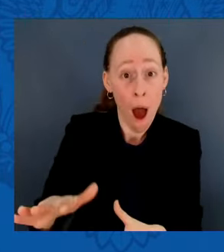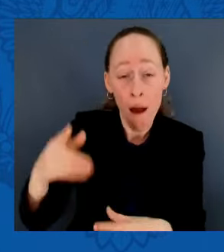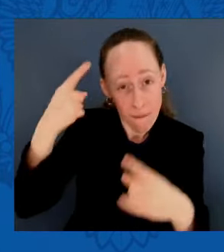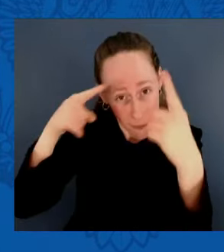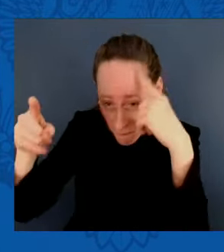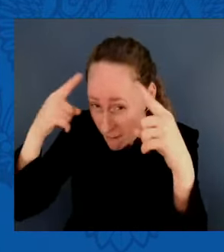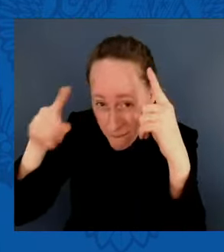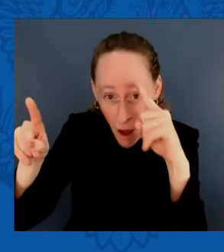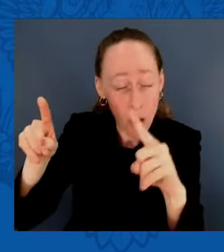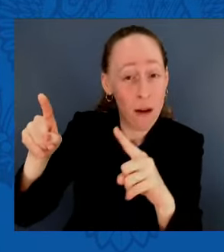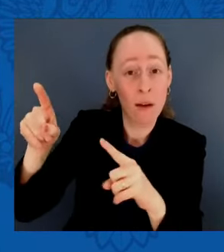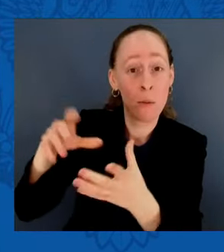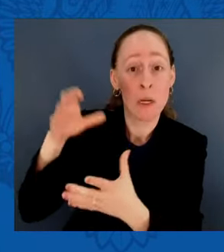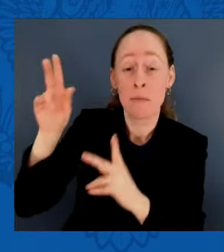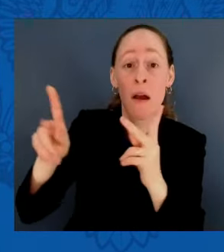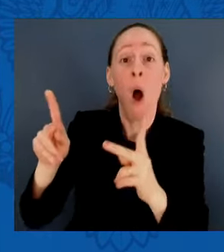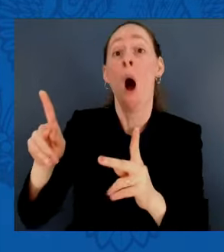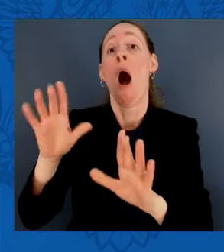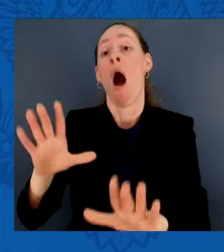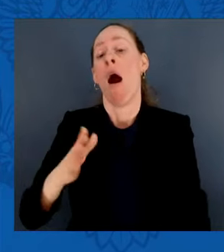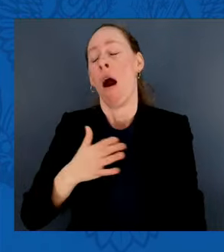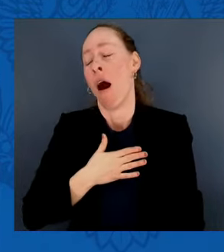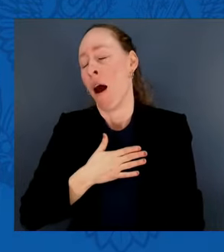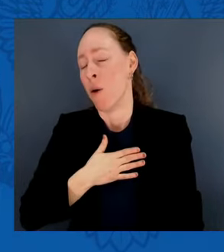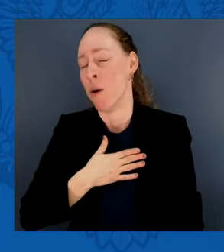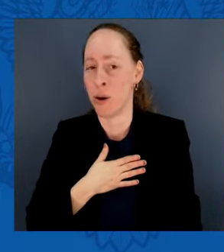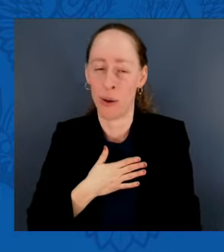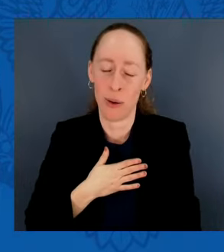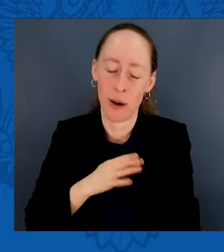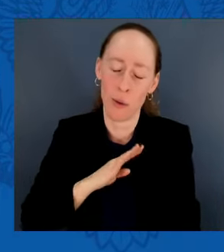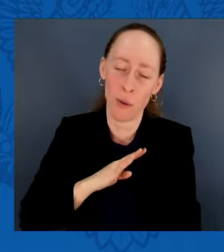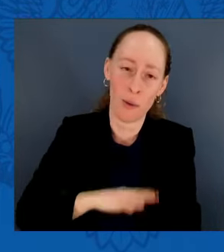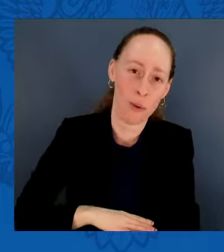strengthen Social Security and make the wealthy pay their fair share.